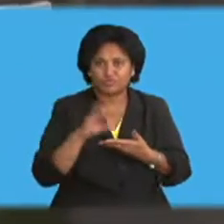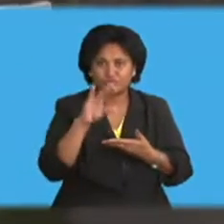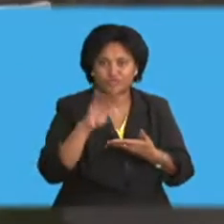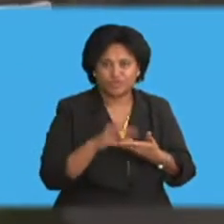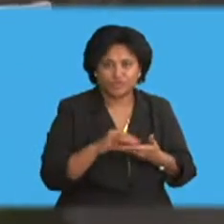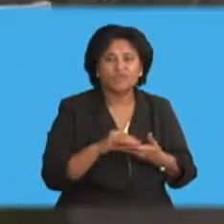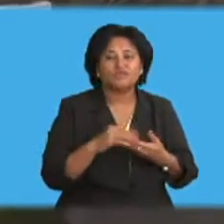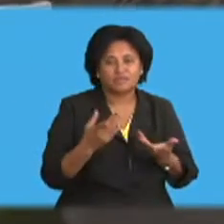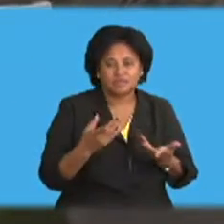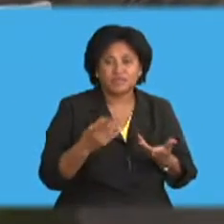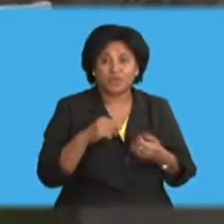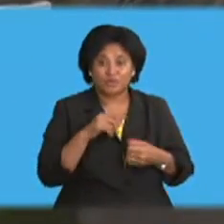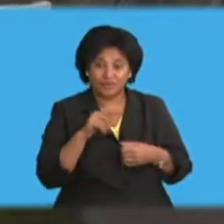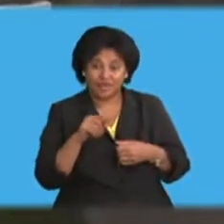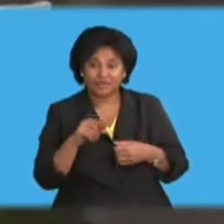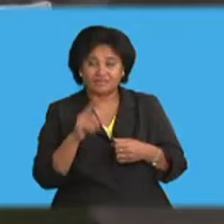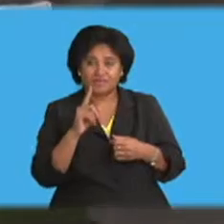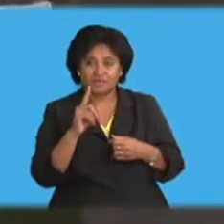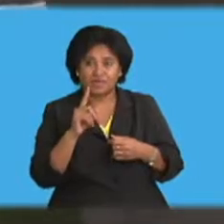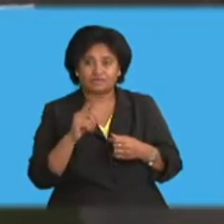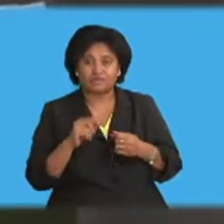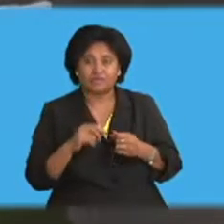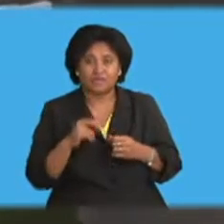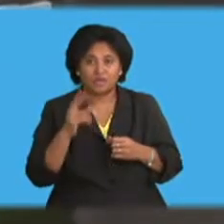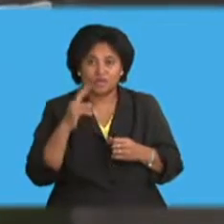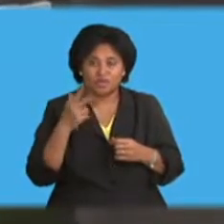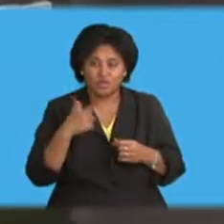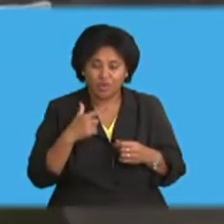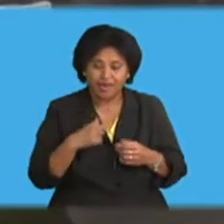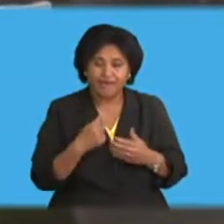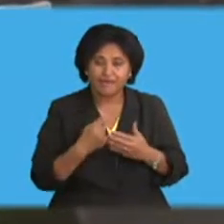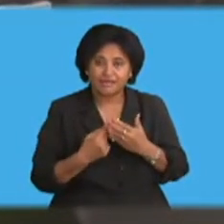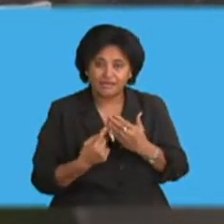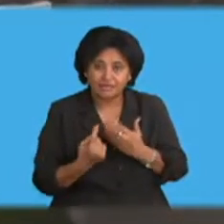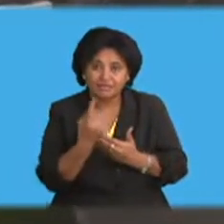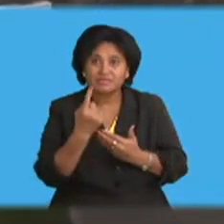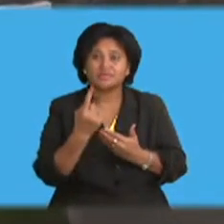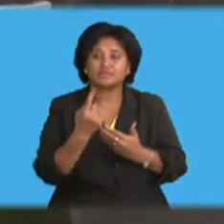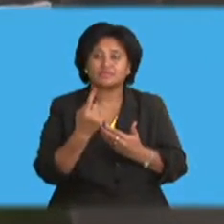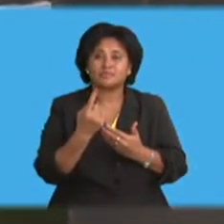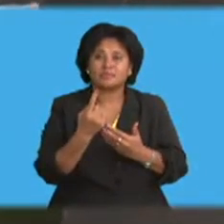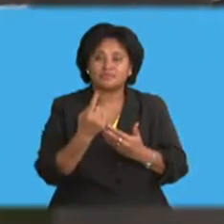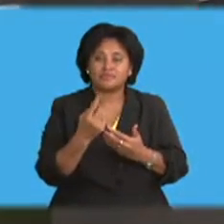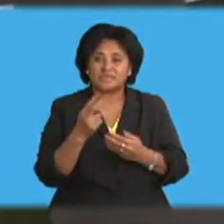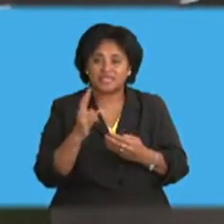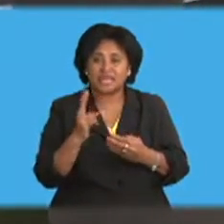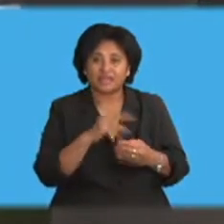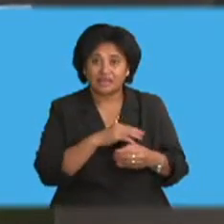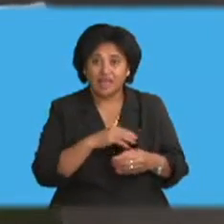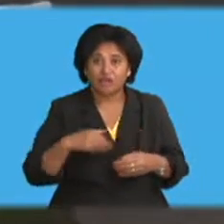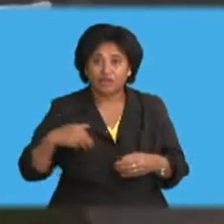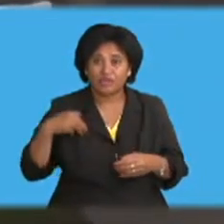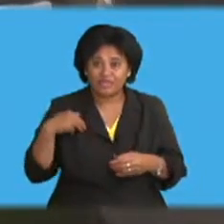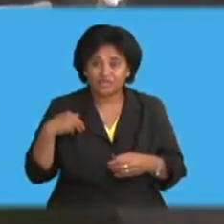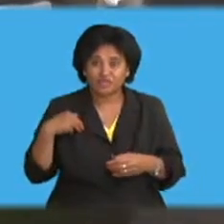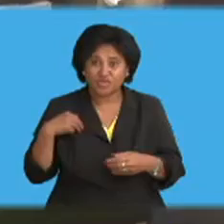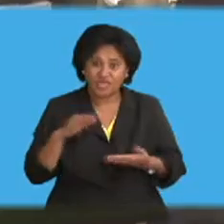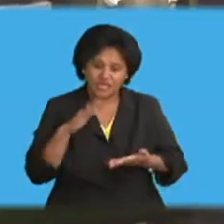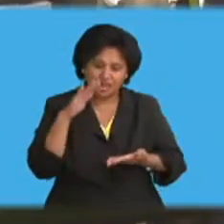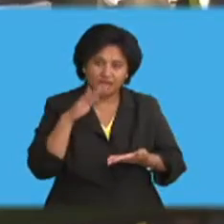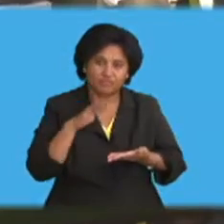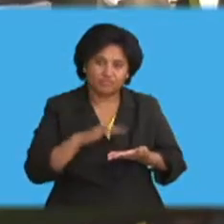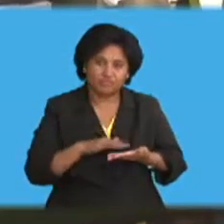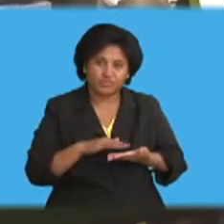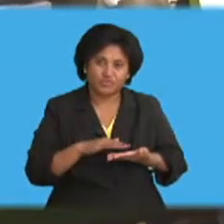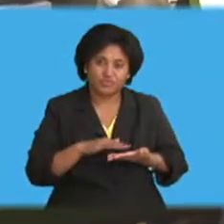of the contributing factors to the re-emergence which the ministry detected